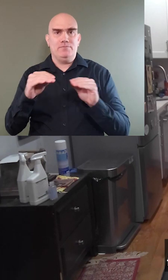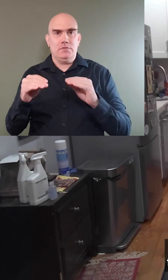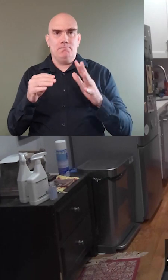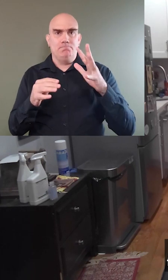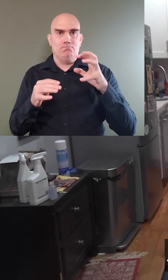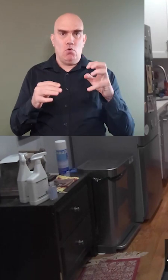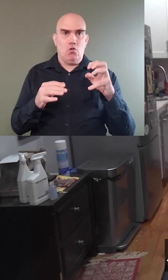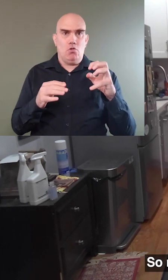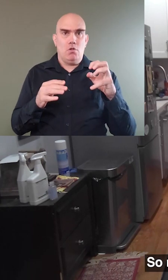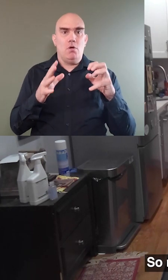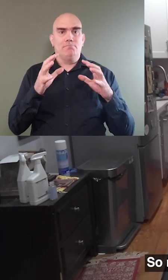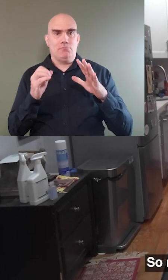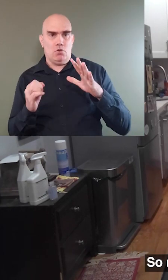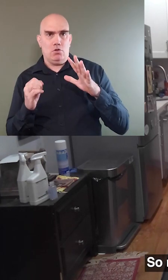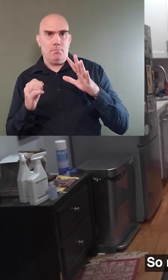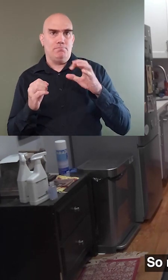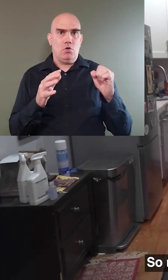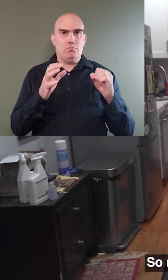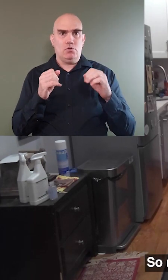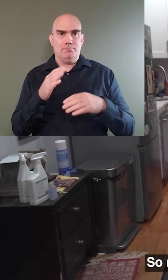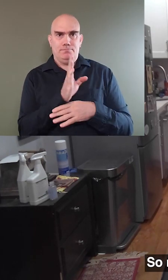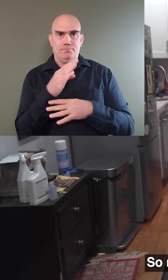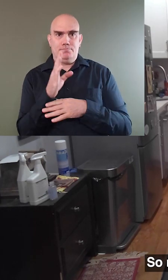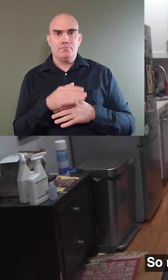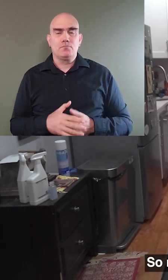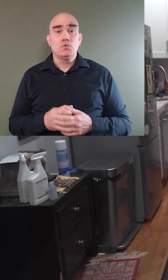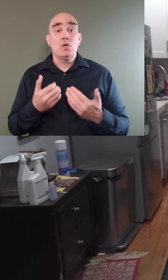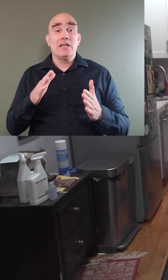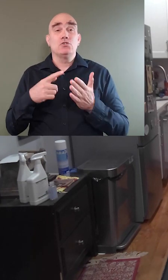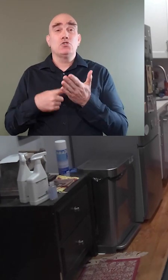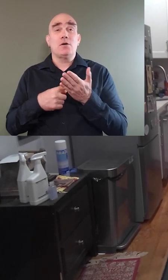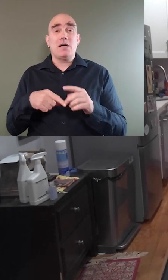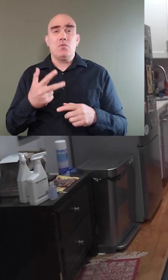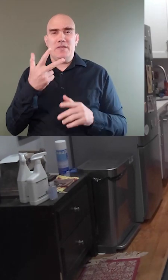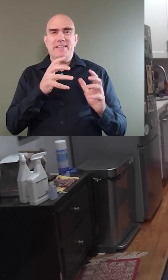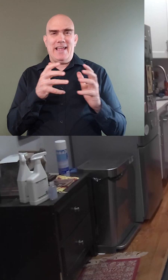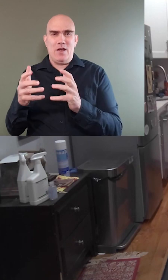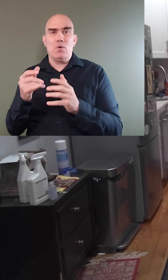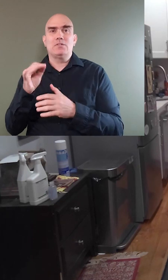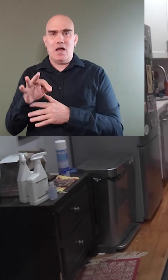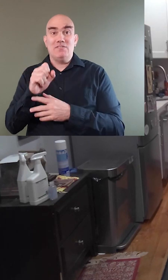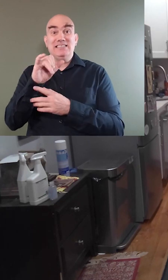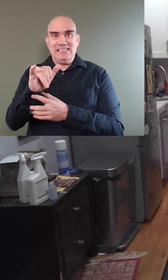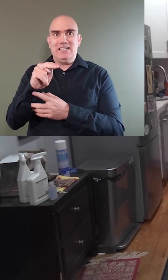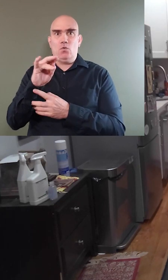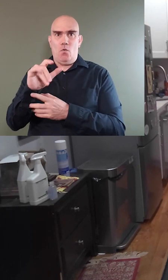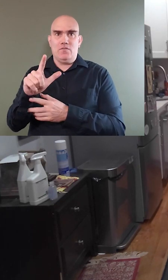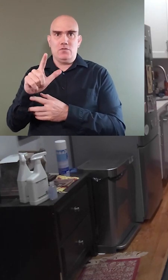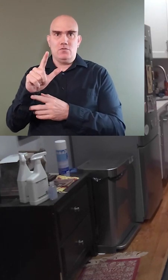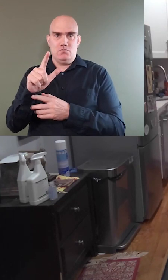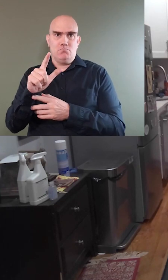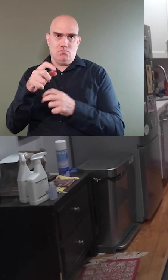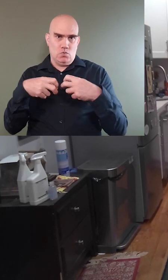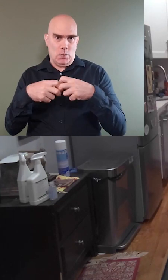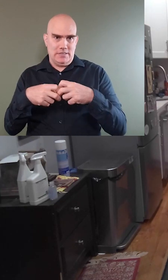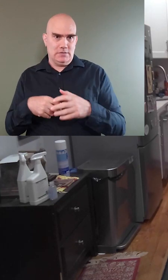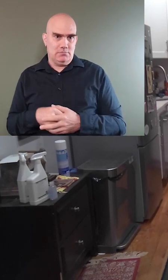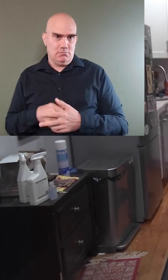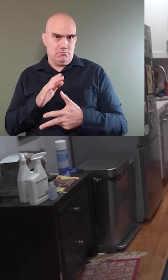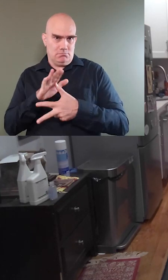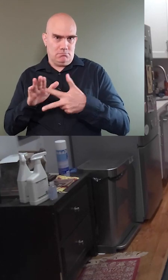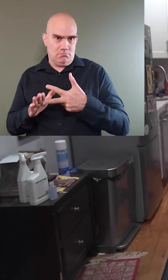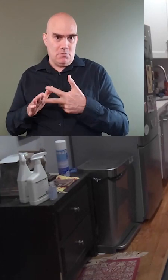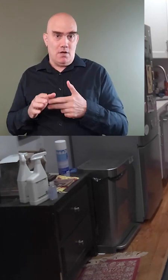movement. So now let's start talking about the three categories of synovial joints.